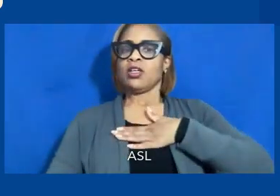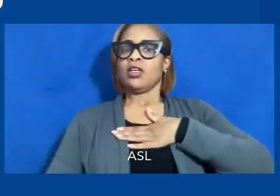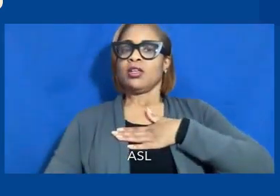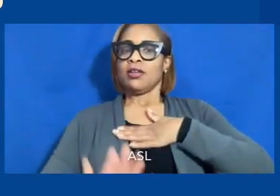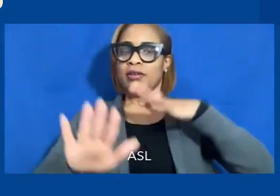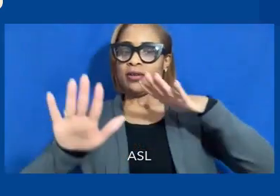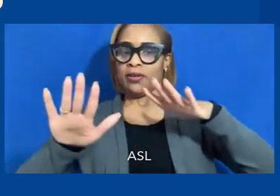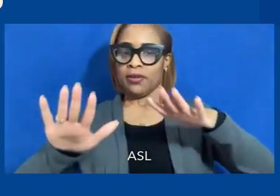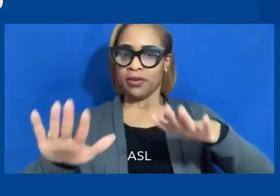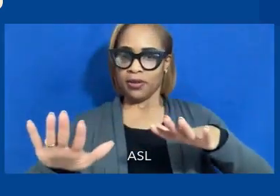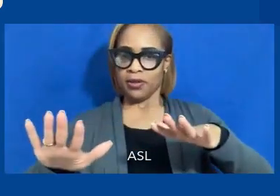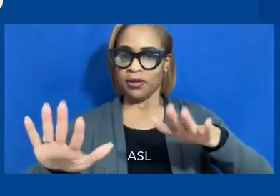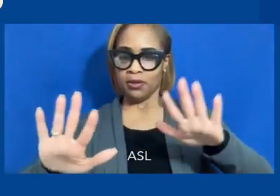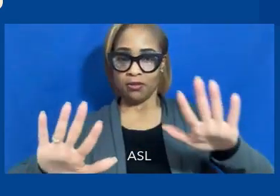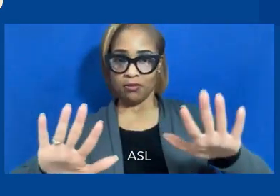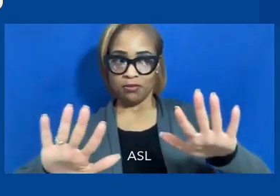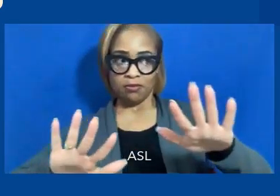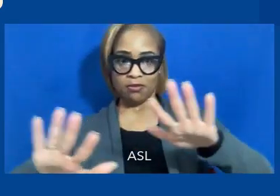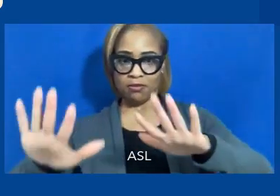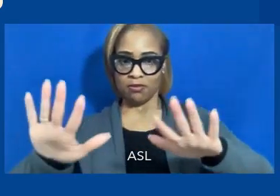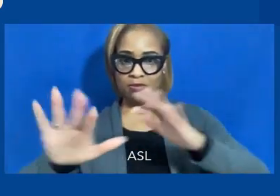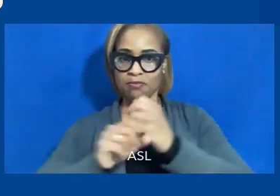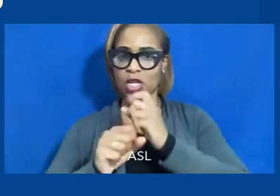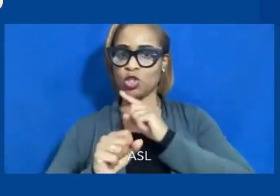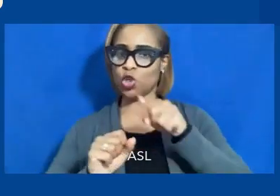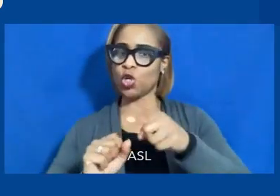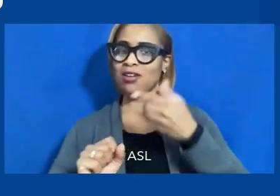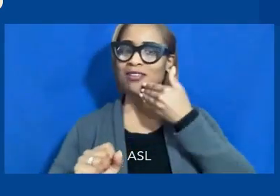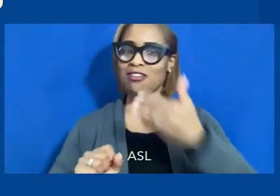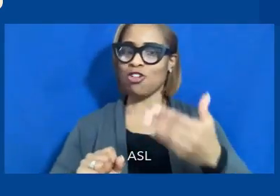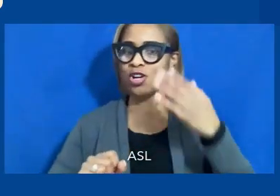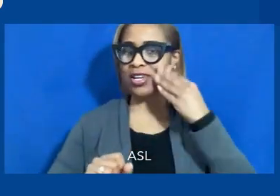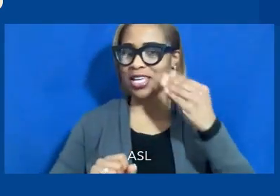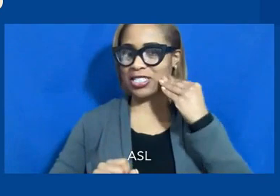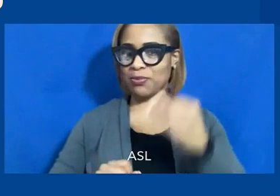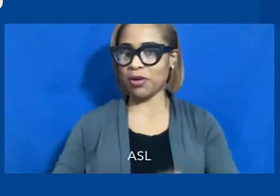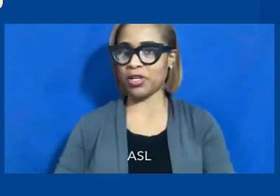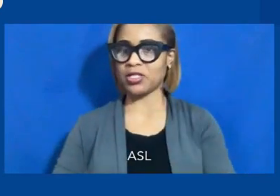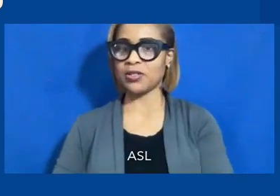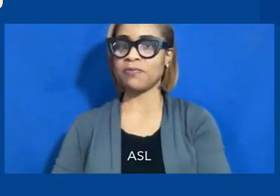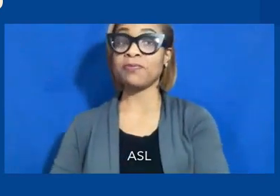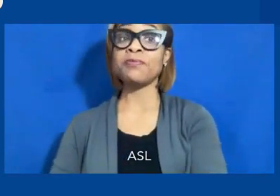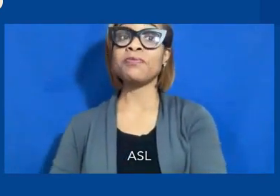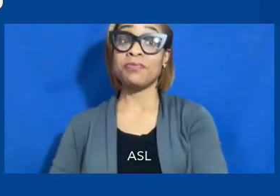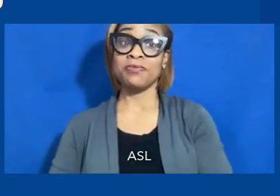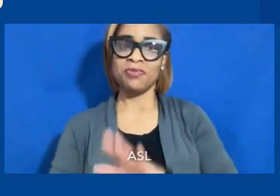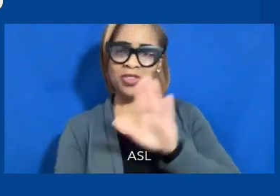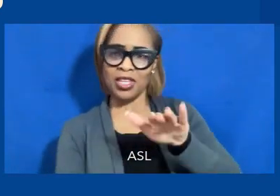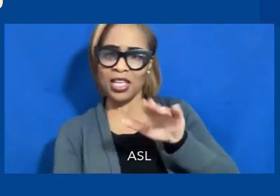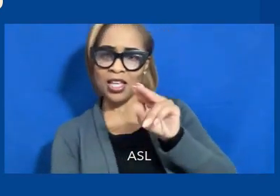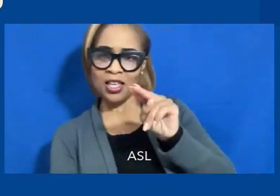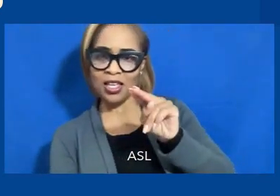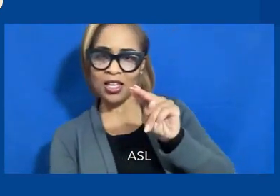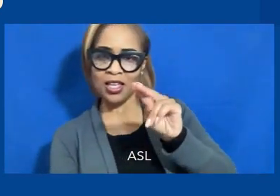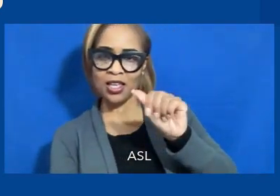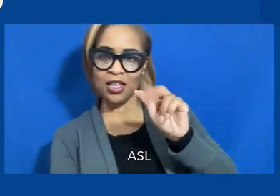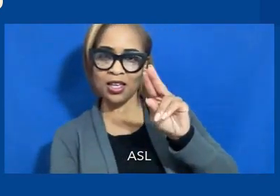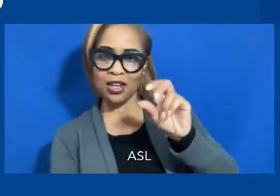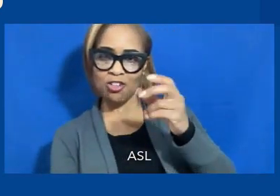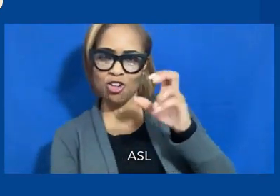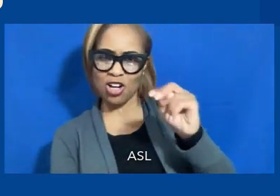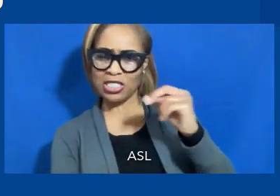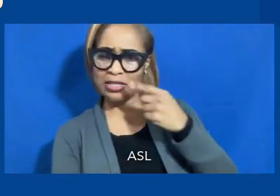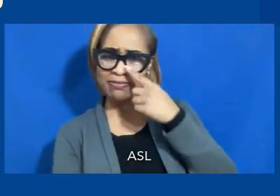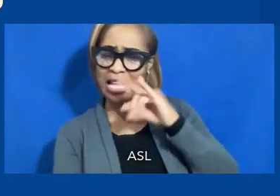this is going to be a good experience. Well, can I, this is Nosheen, I just want to jump in because I think